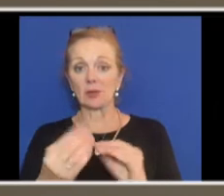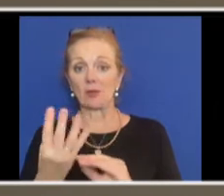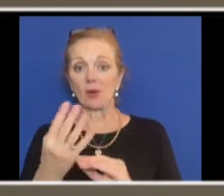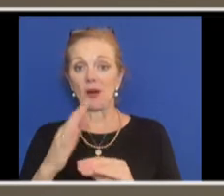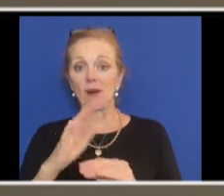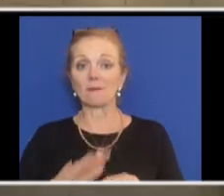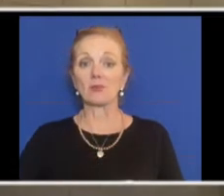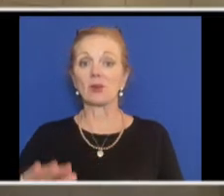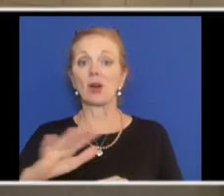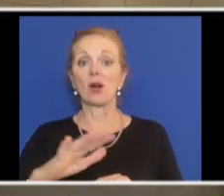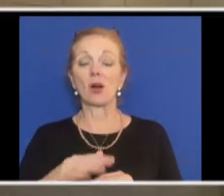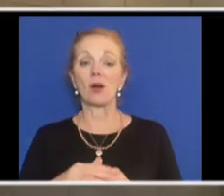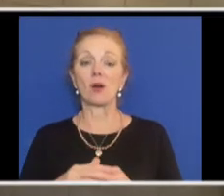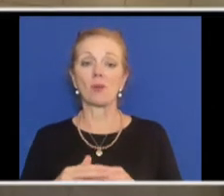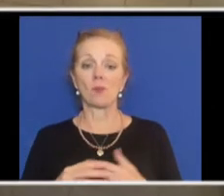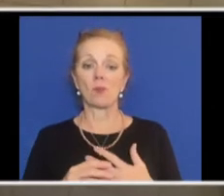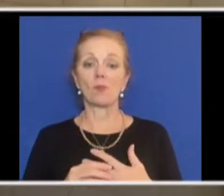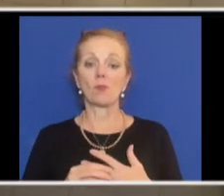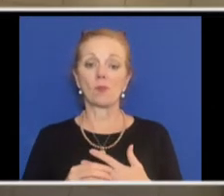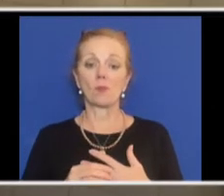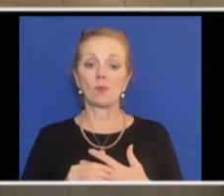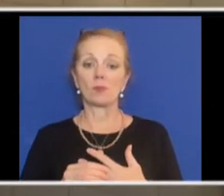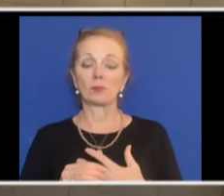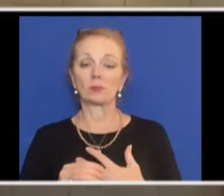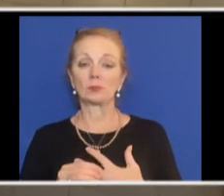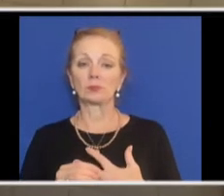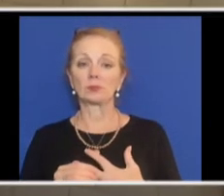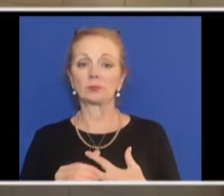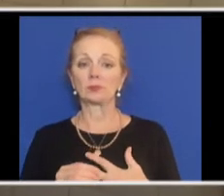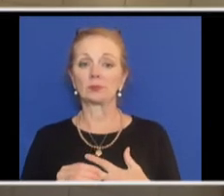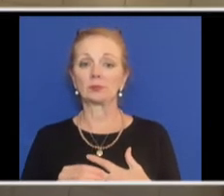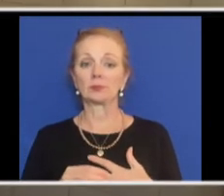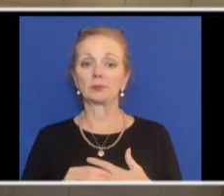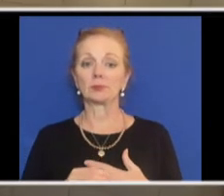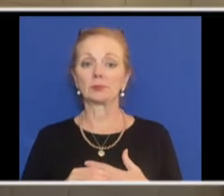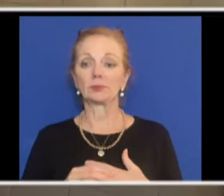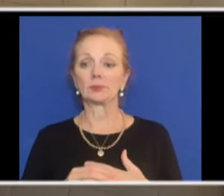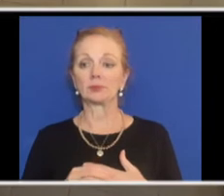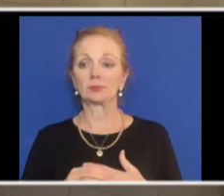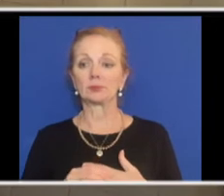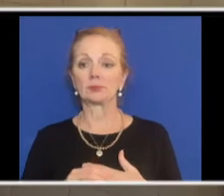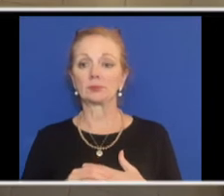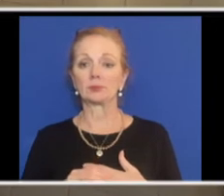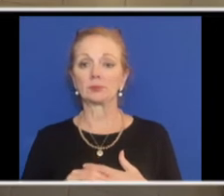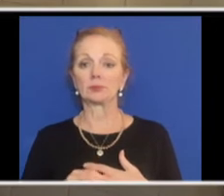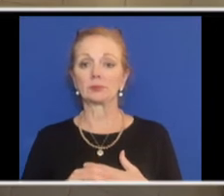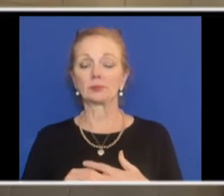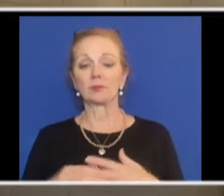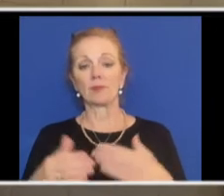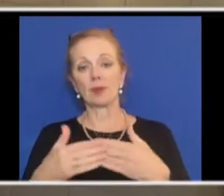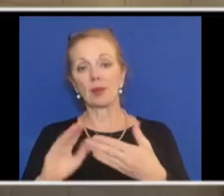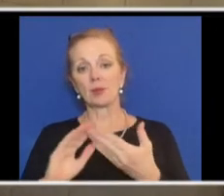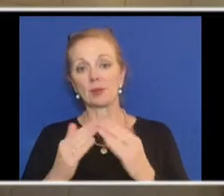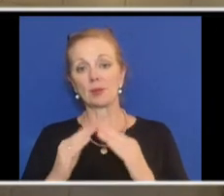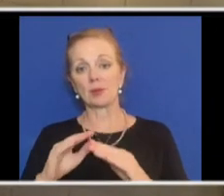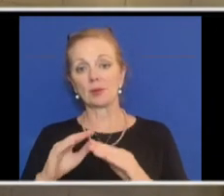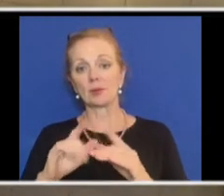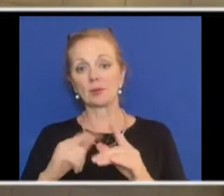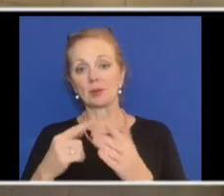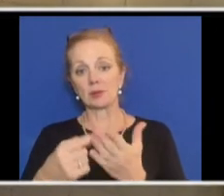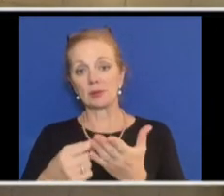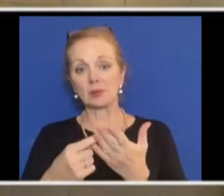thank you of course second motion has been made probably seconds close public hearing from the discussion